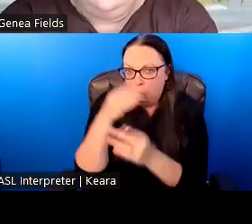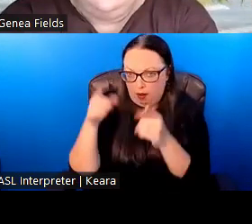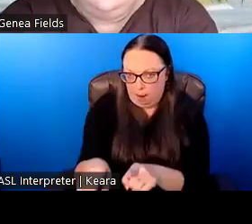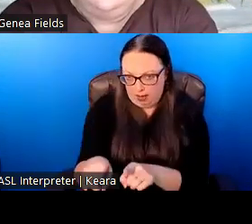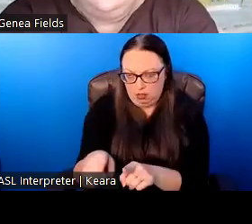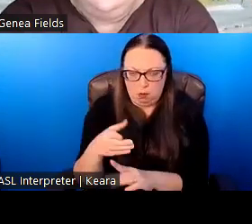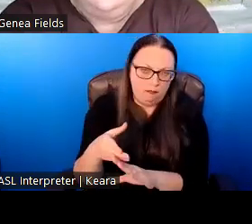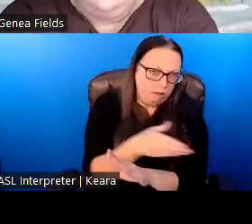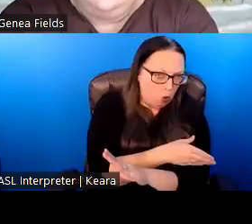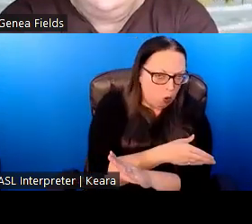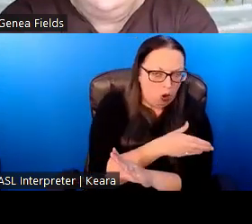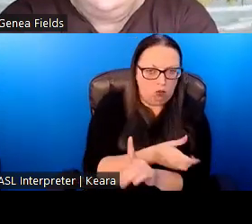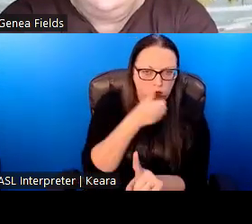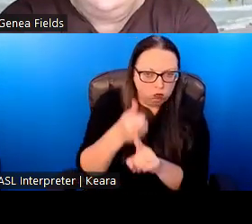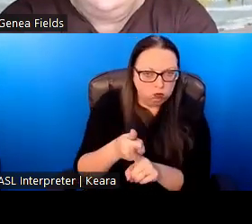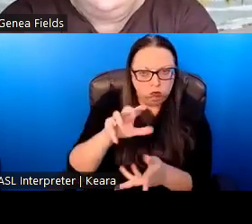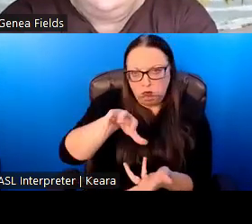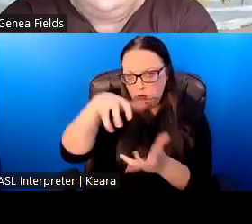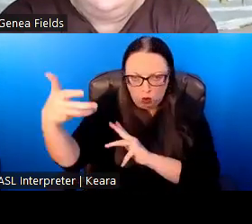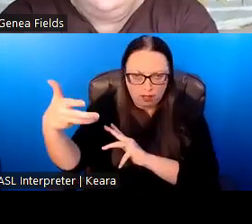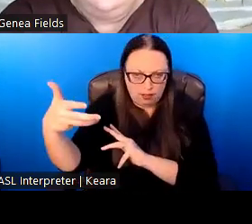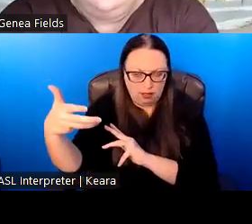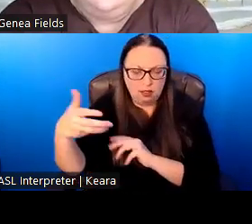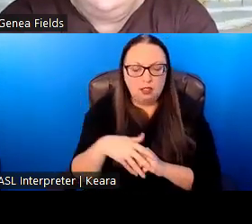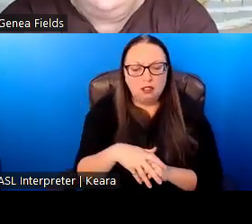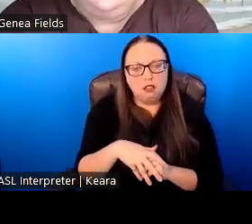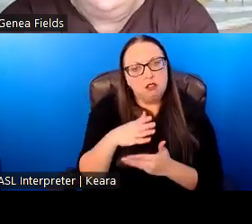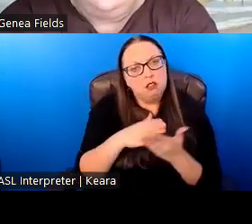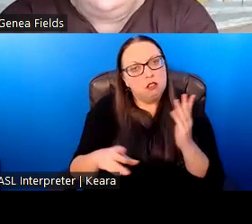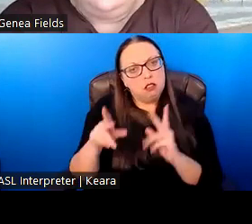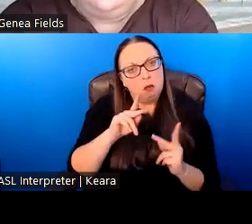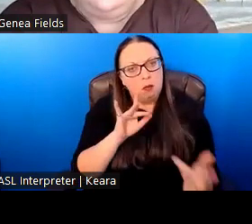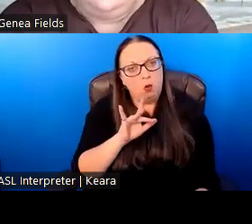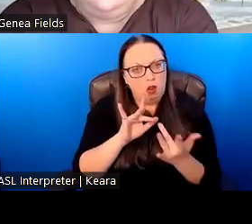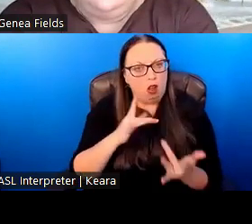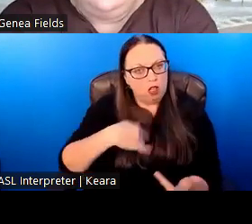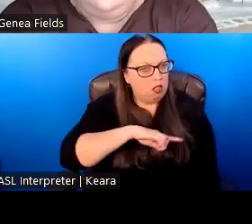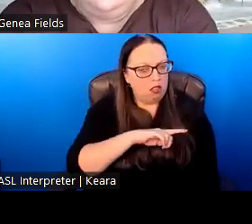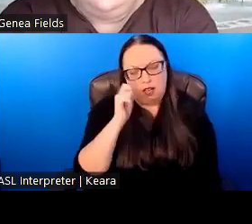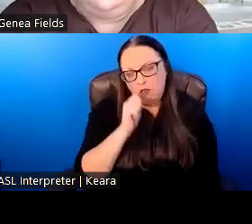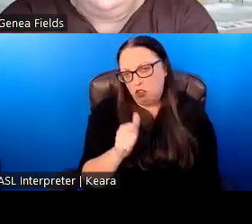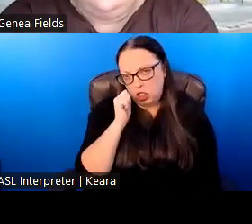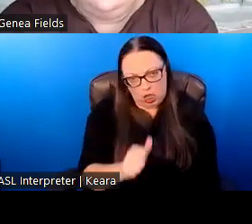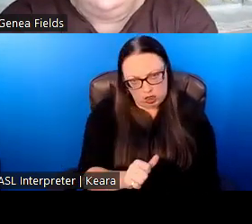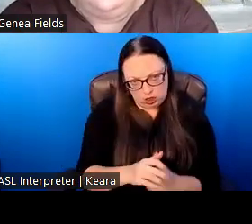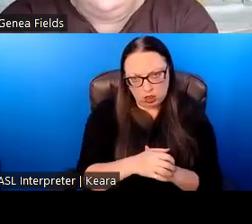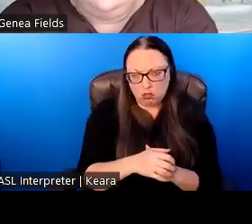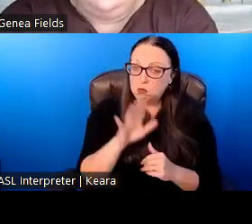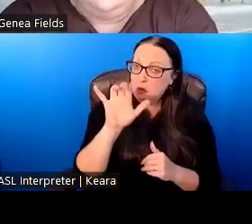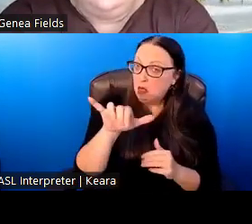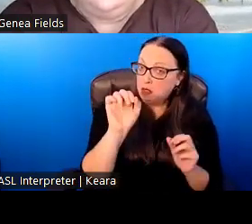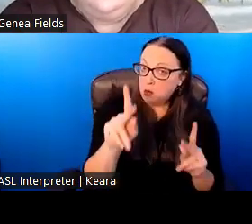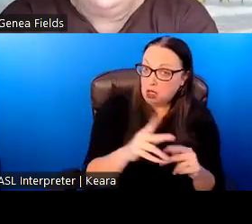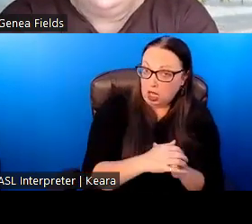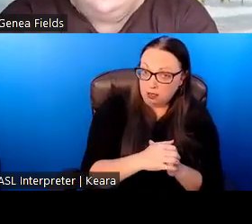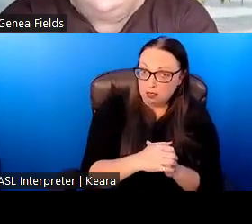a person gets to a point of crisis, ideally, there are folks who contact us every day. And that's okay. This